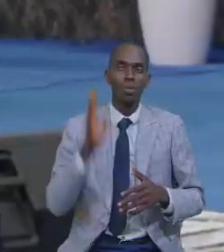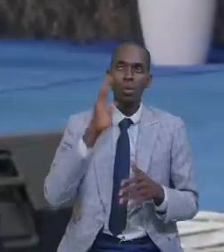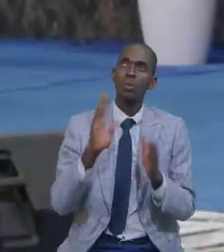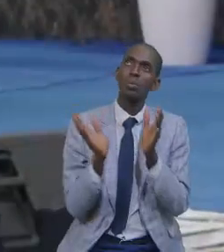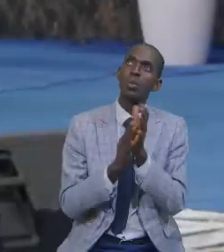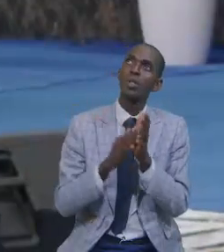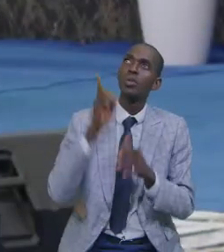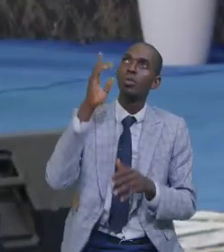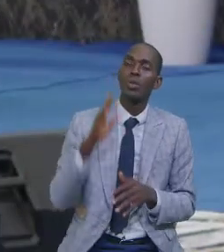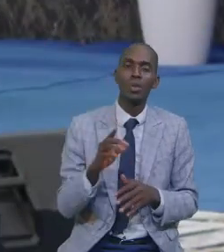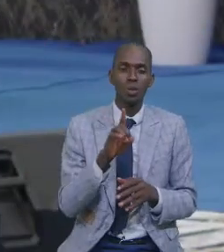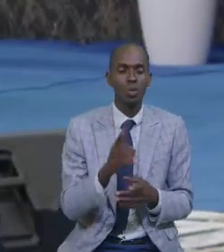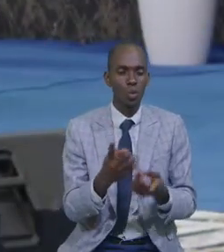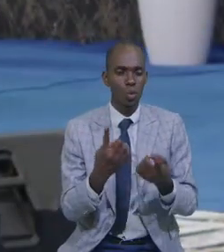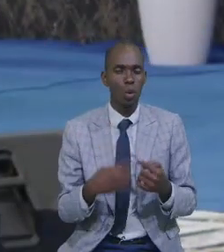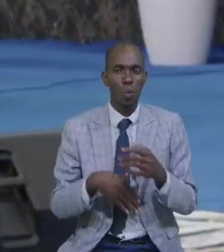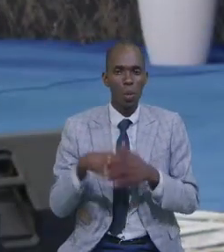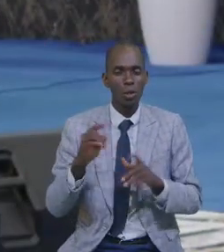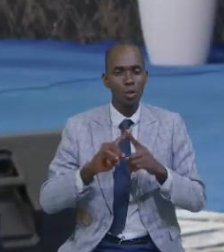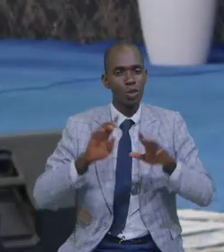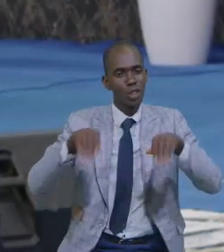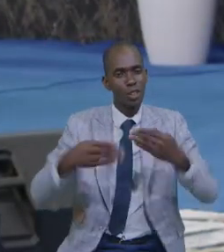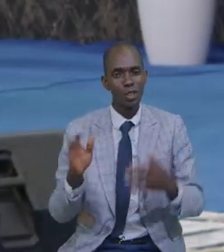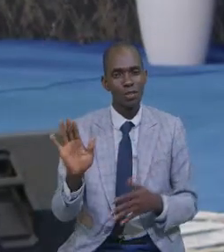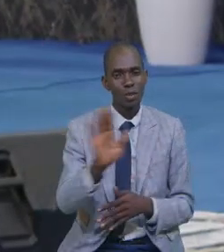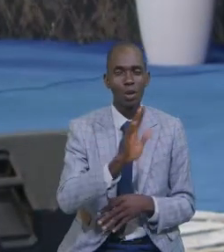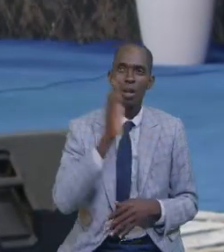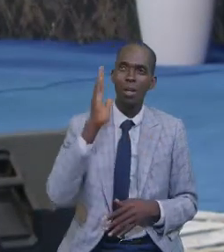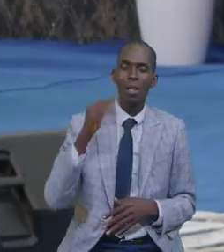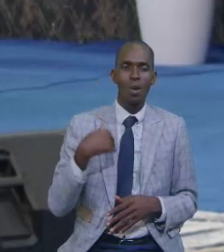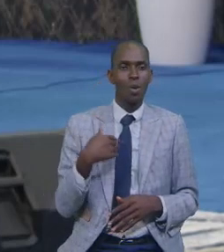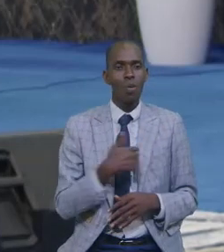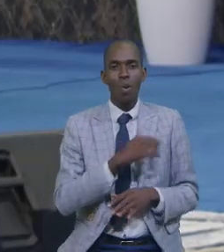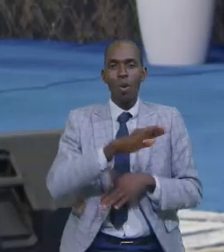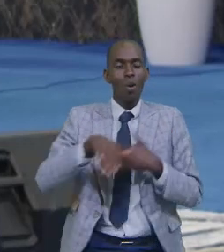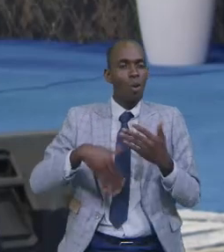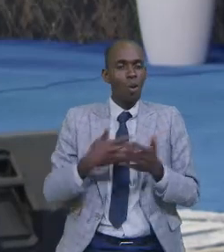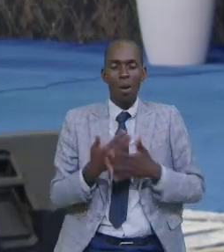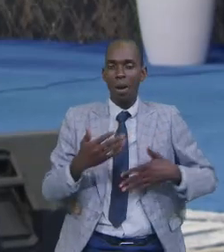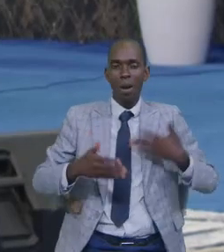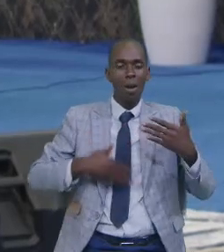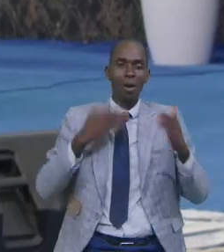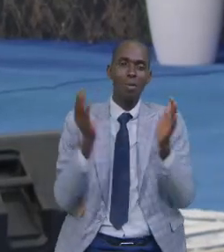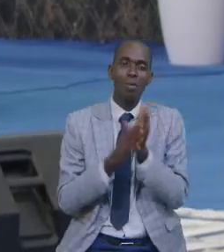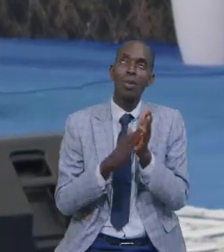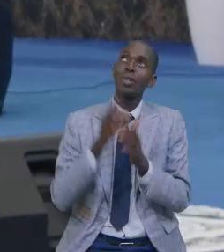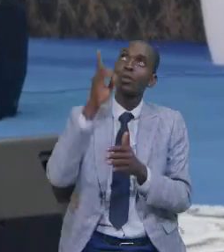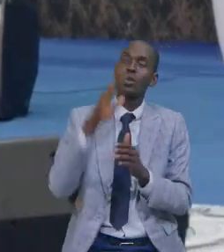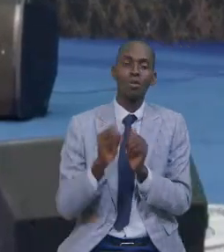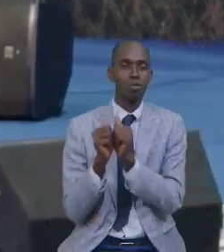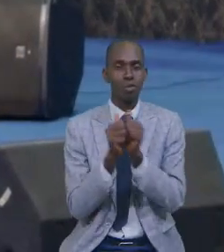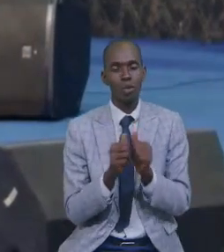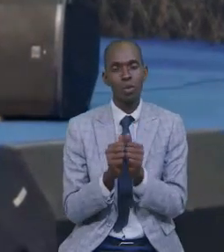come out and give your testimony, and we will all praise God with you. Tonight is